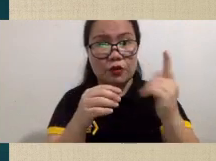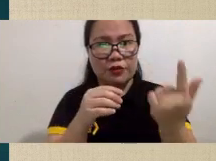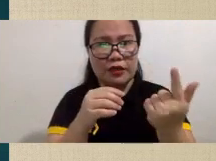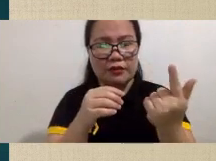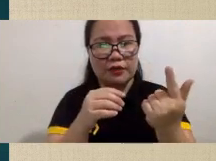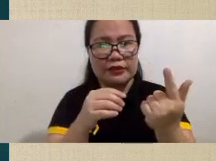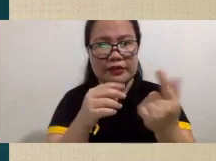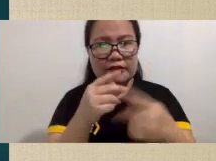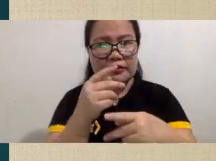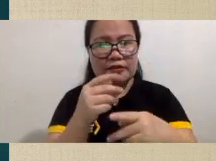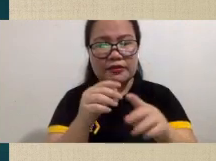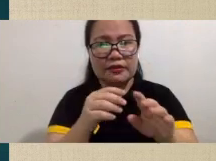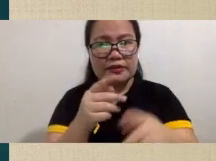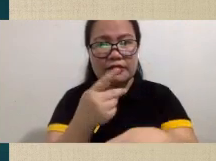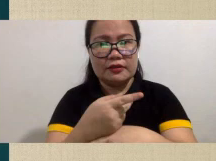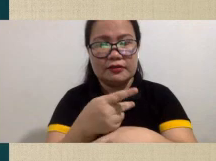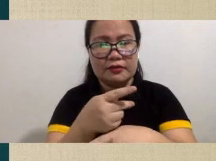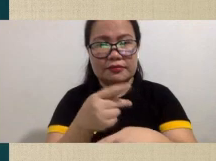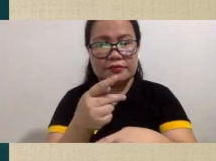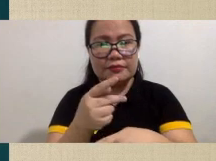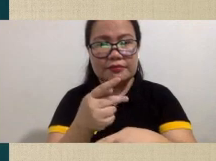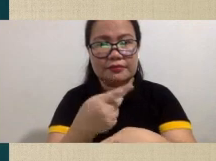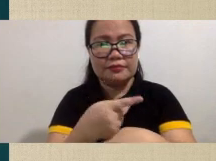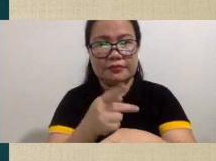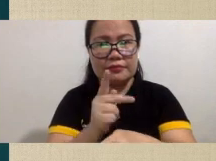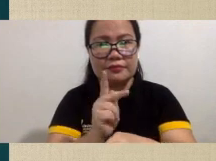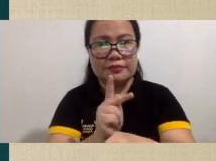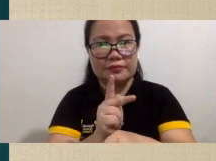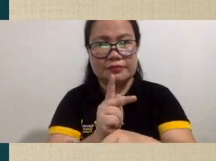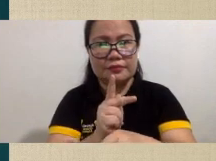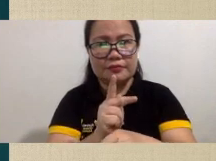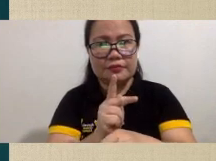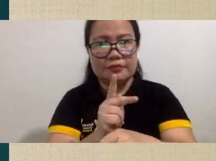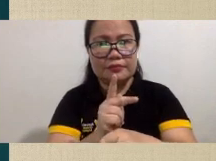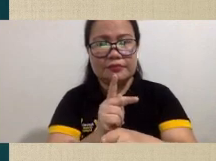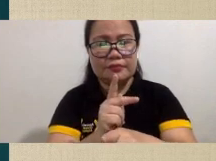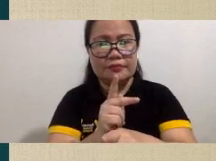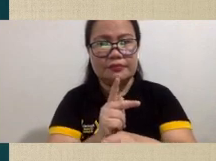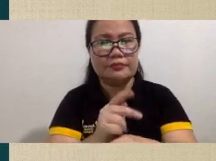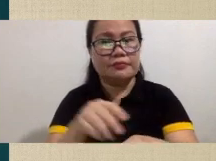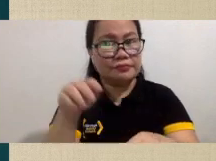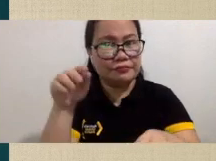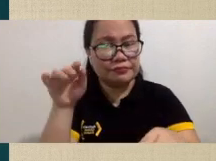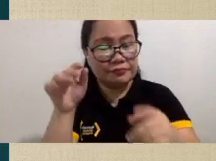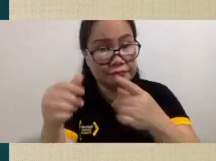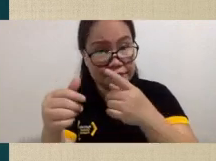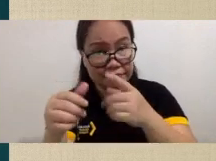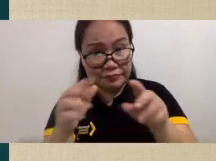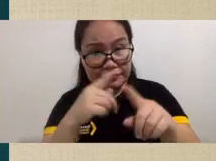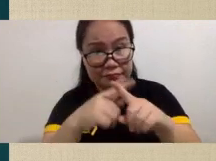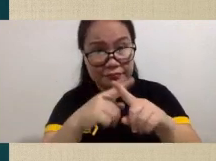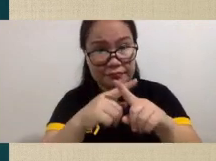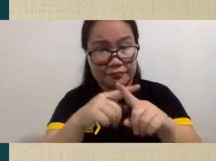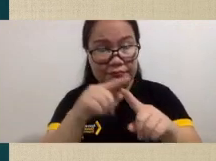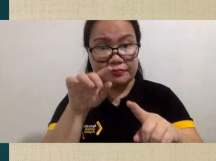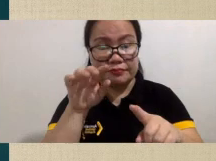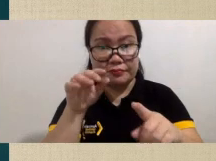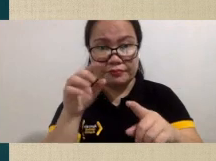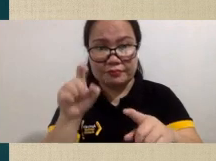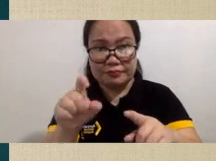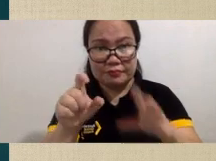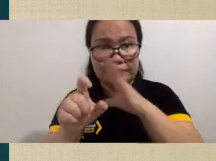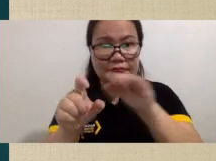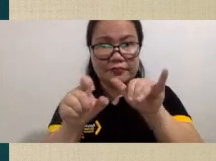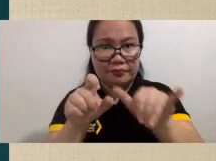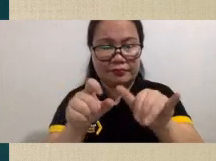binomial. And then, square natin yung first term, multiply natin yung first and last term, and then